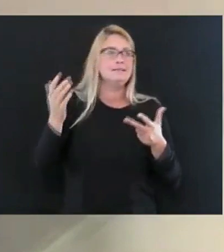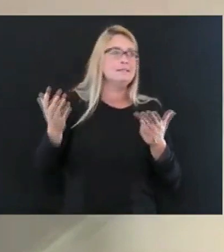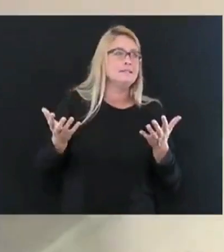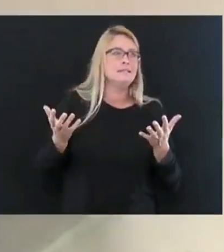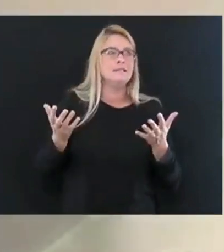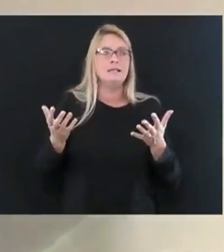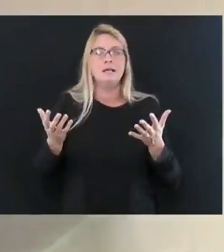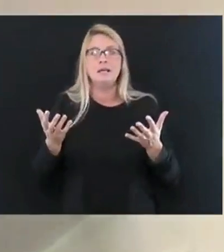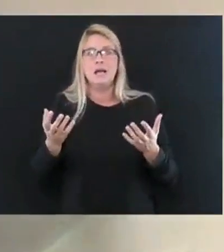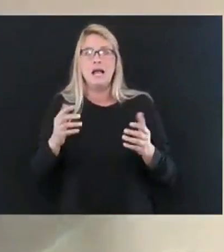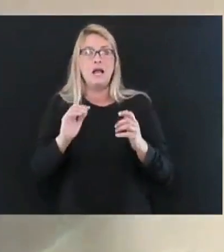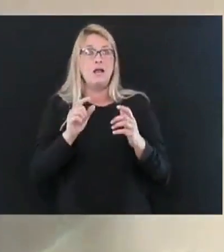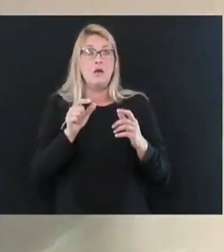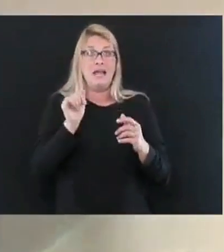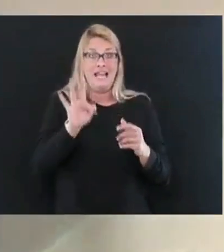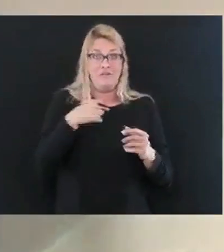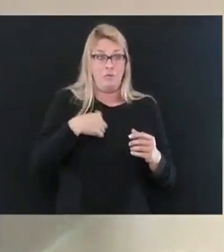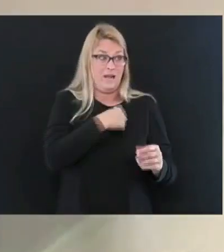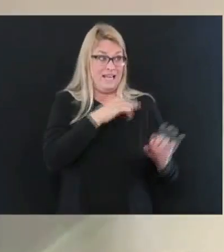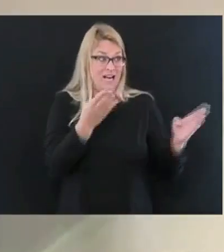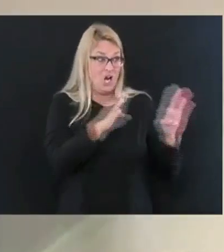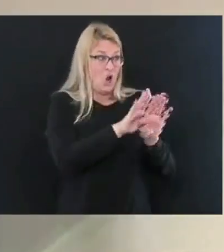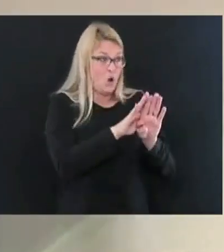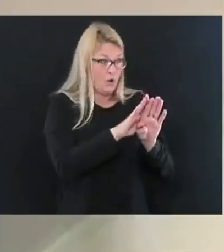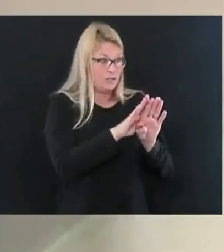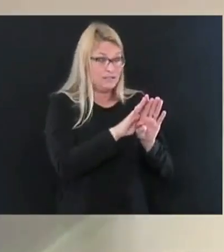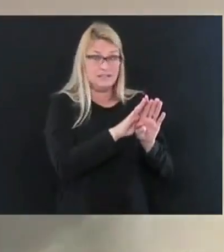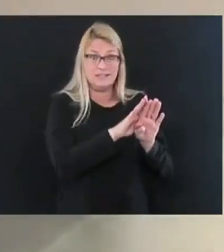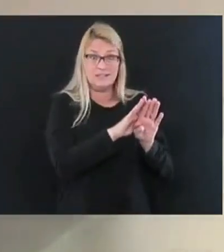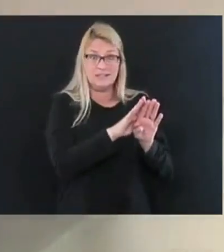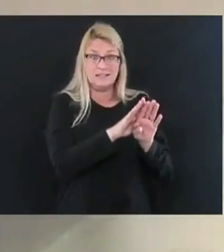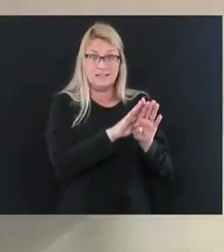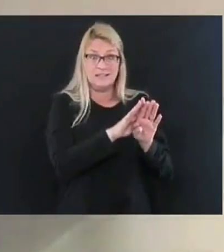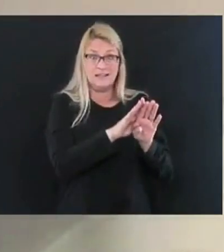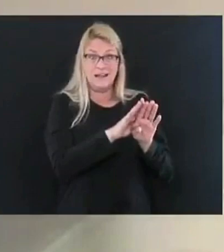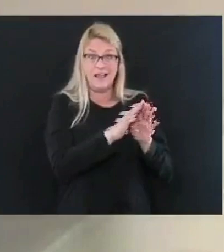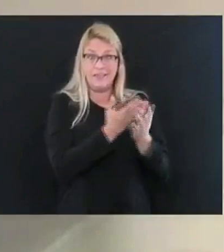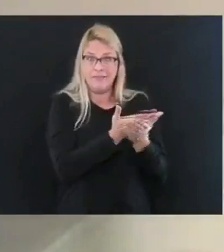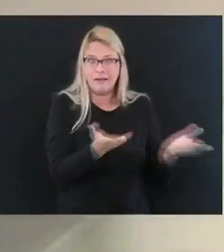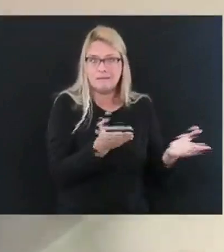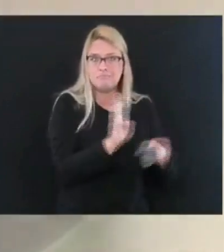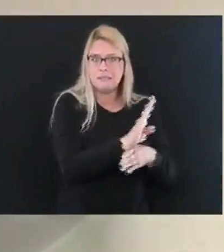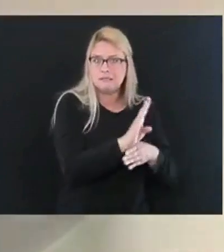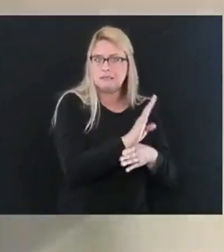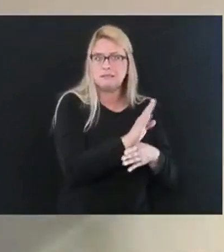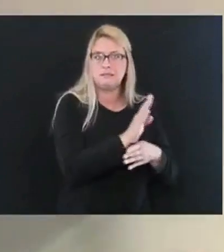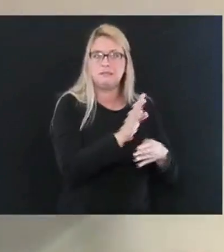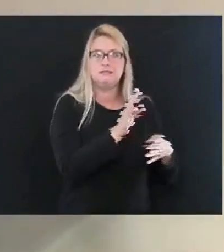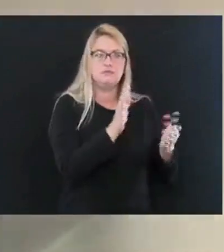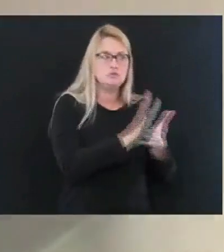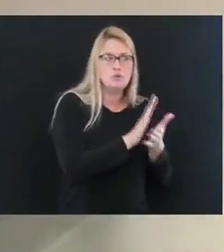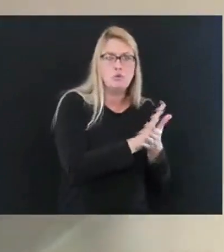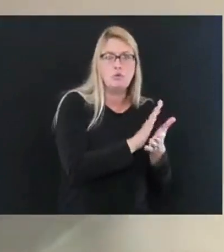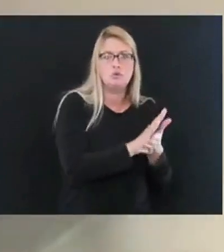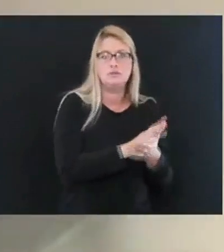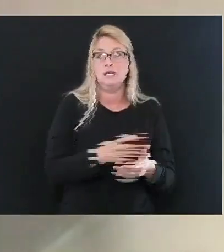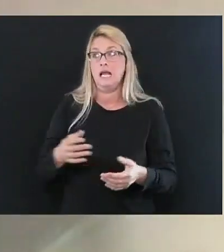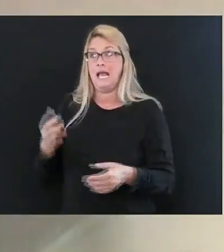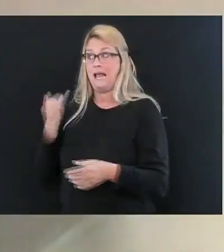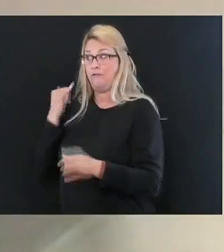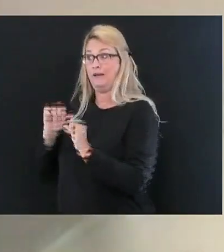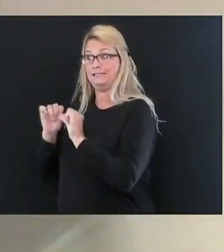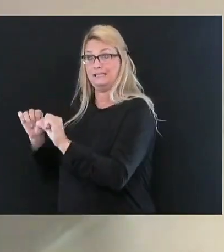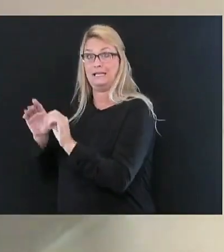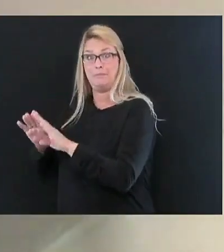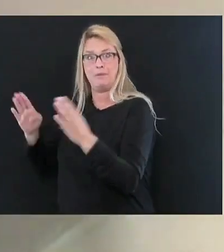know, closing things and maintaining areas that can be made safe to stay open. And the schools